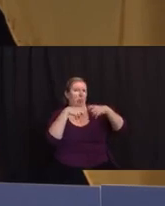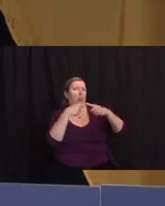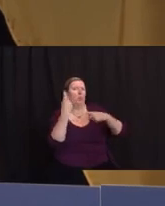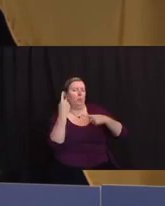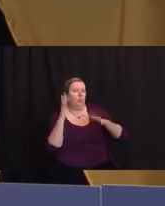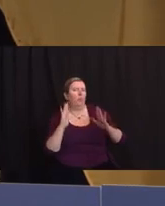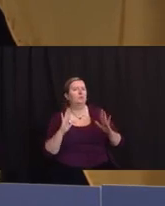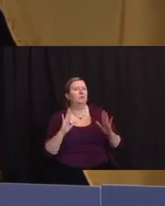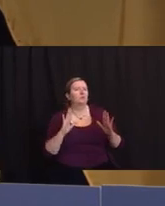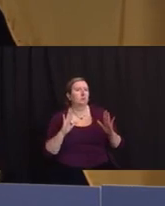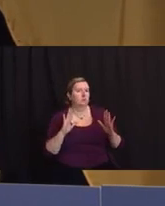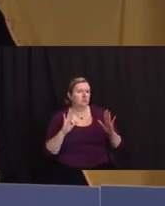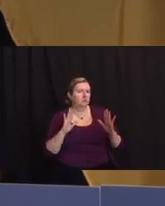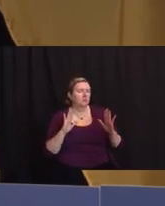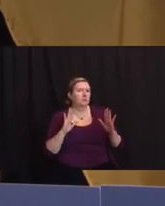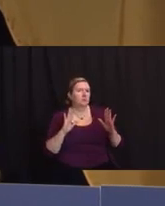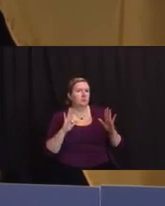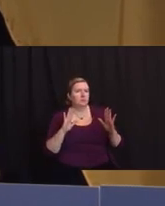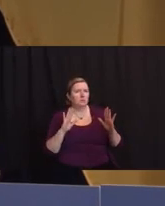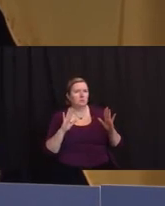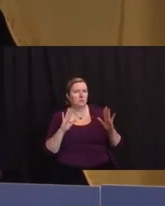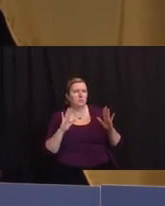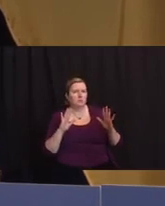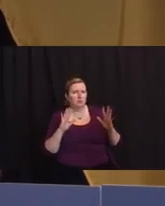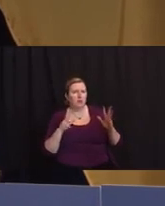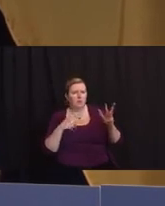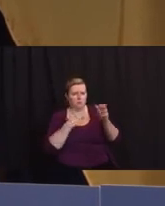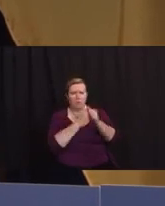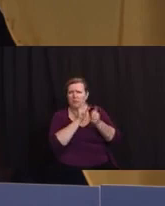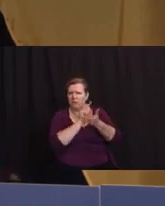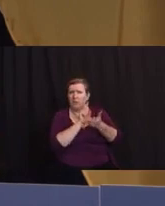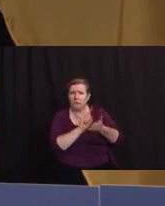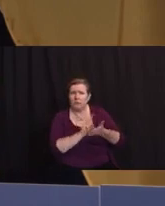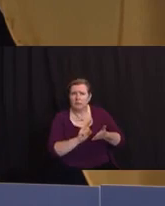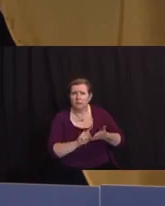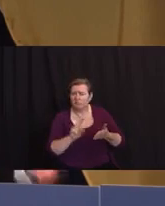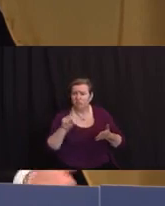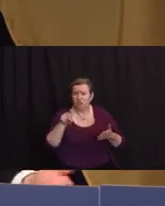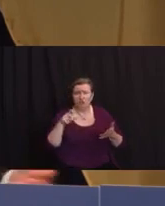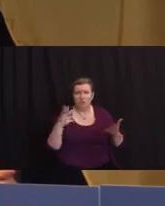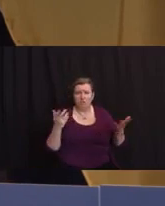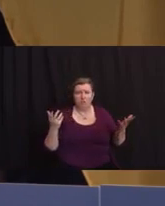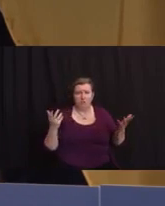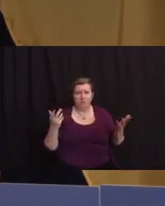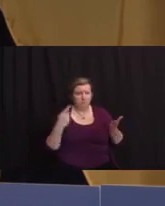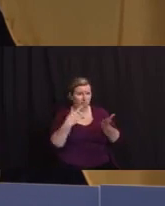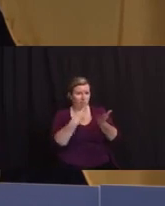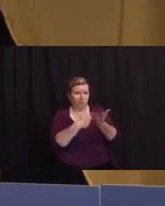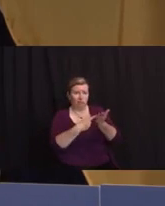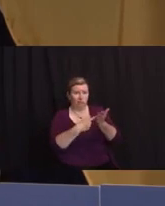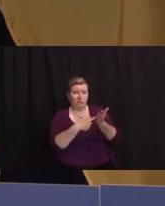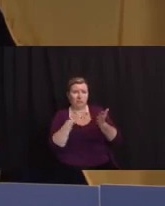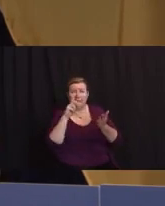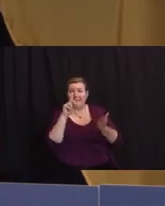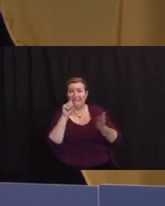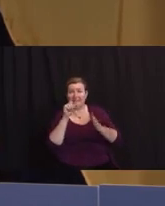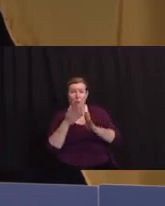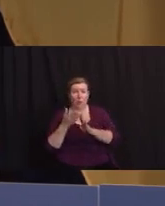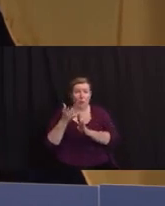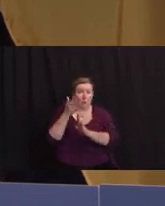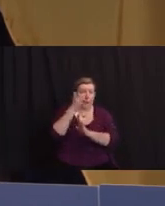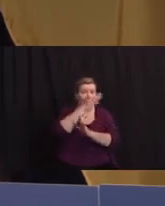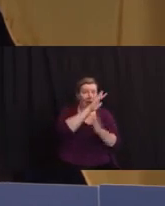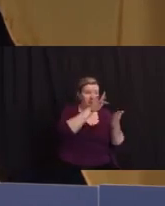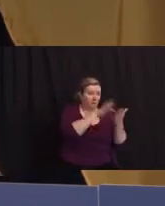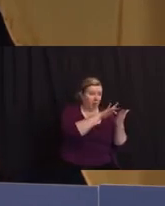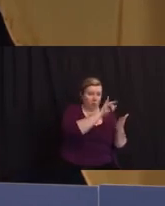able to continue to update it every week. One of the reasons why we talk about data going back to the middle of June at this point is because it does take a fair